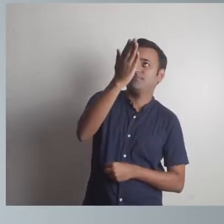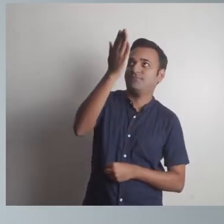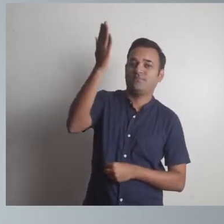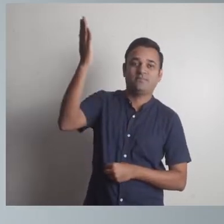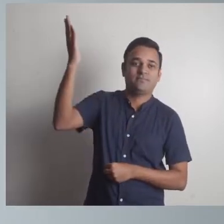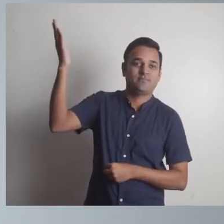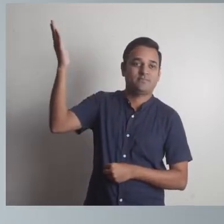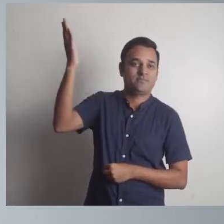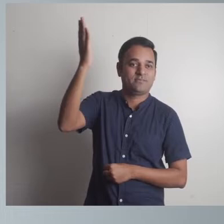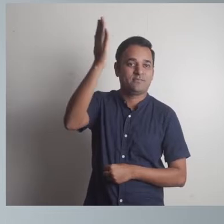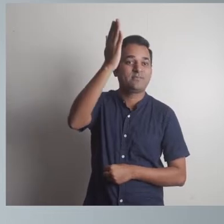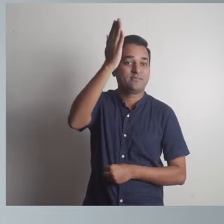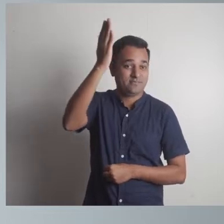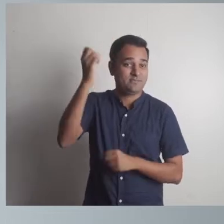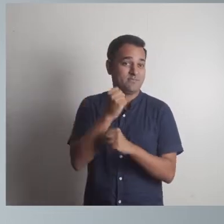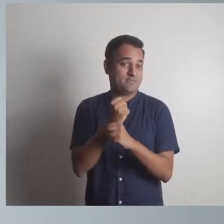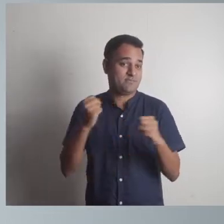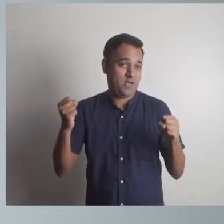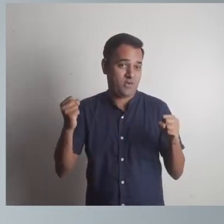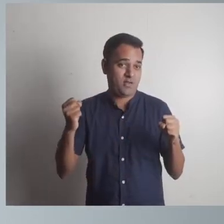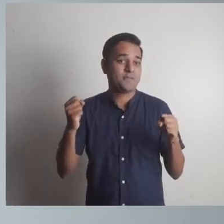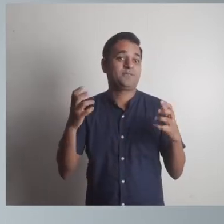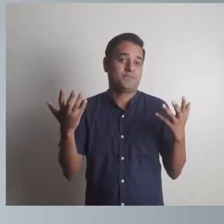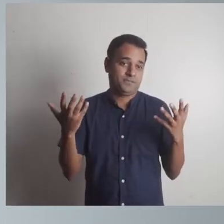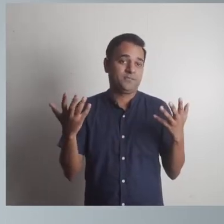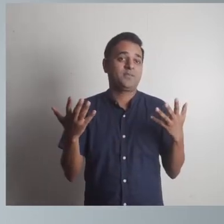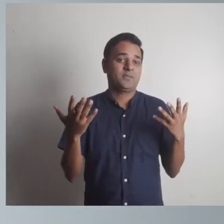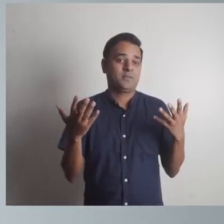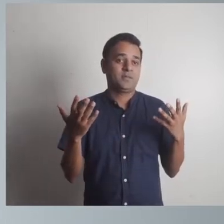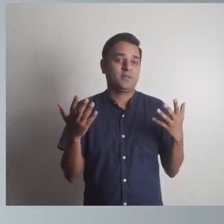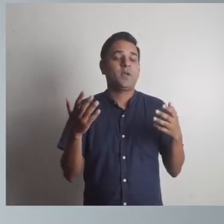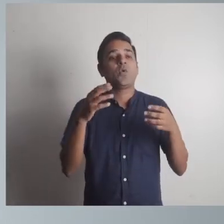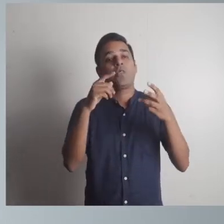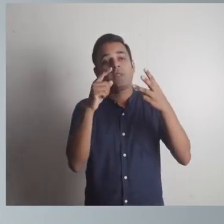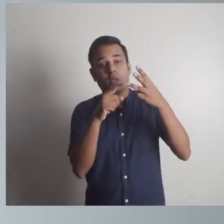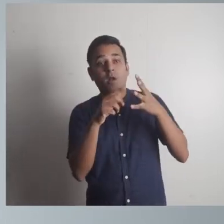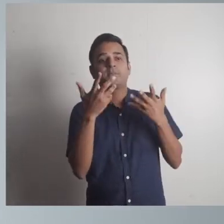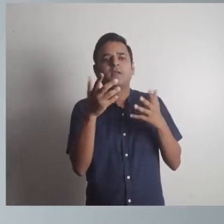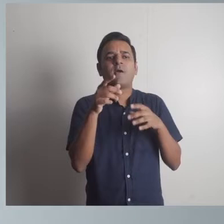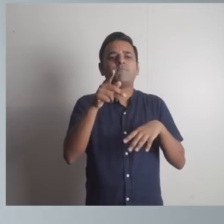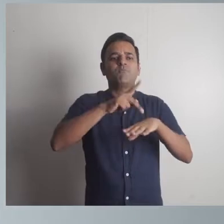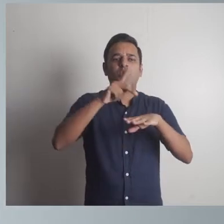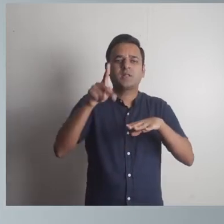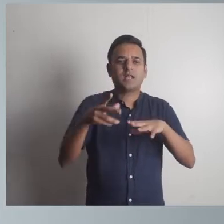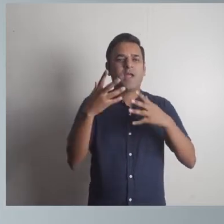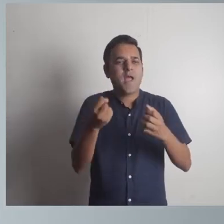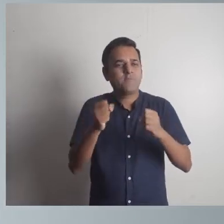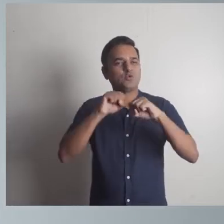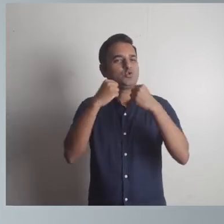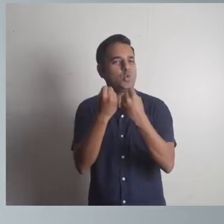restructuring and social transformation. And that is about our human relationships. How many of us are able to